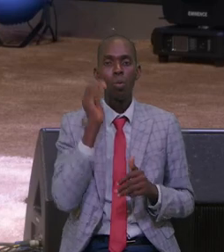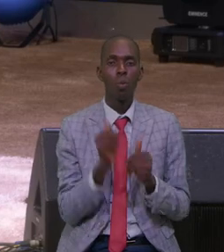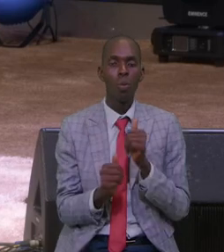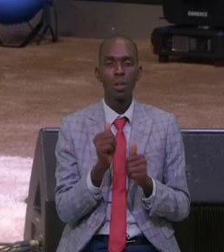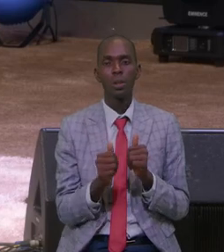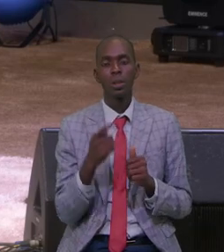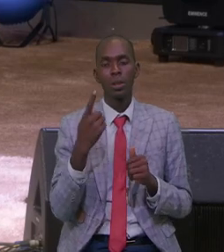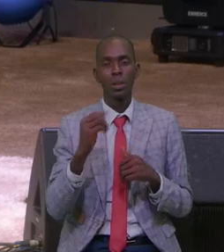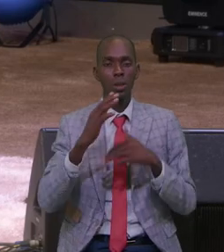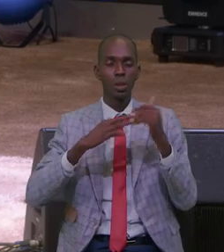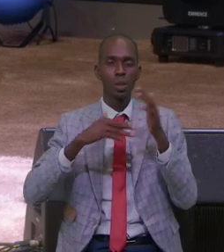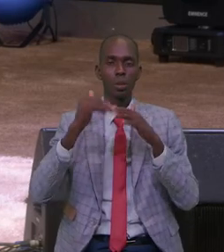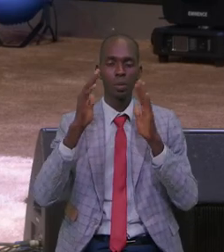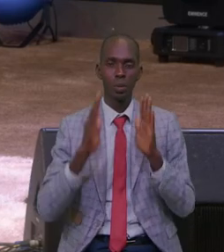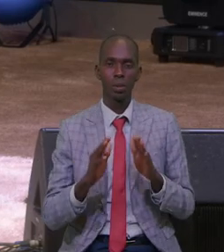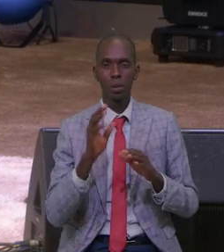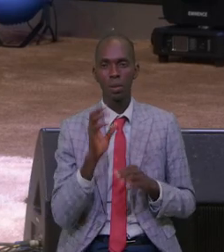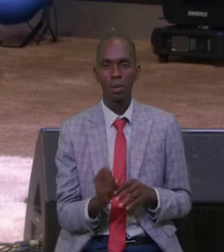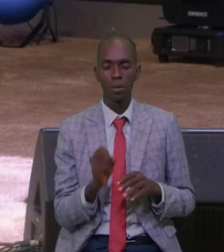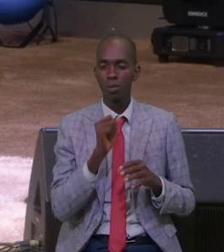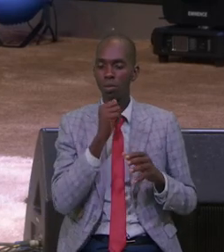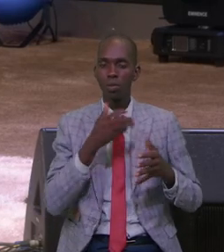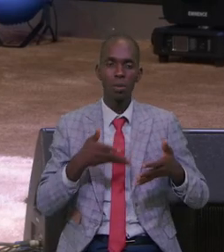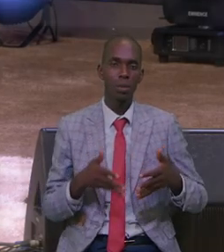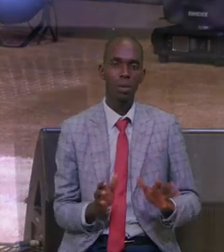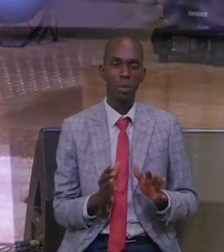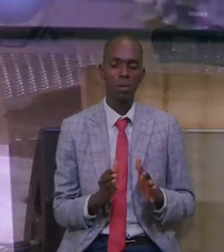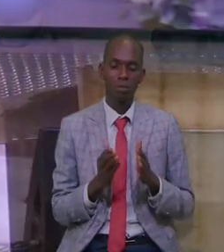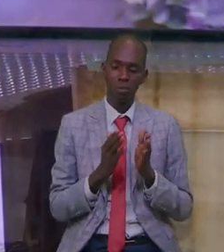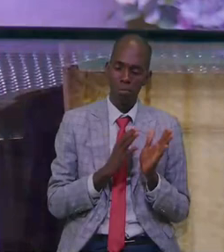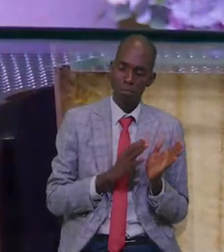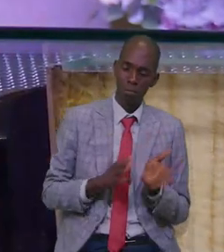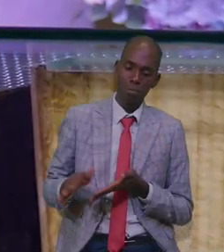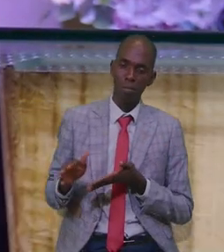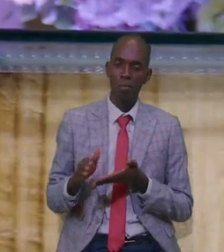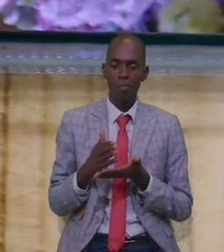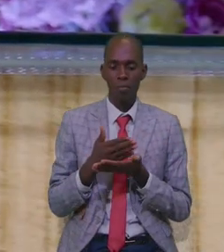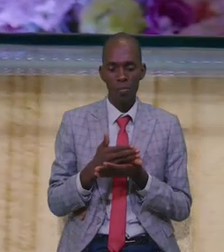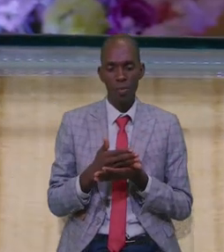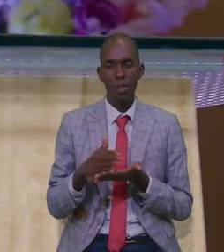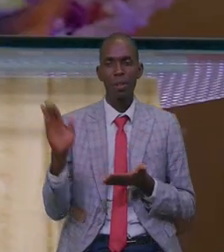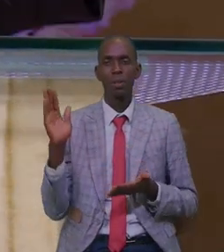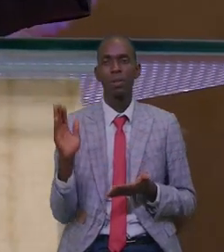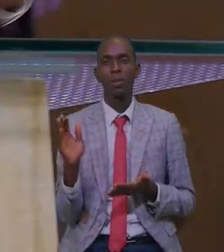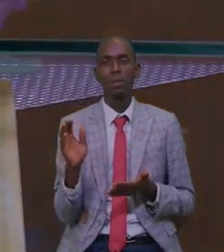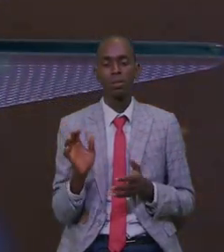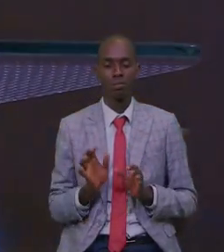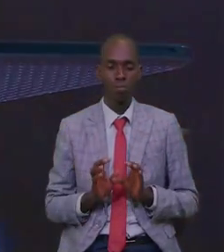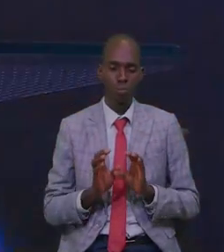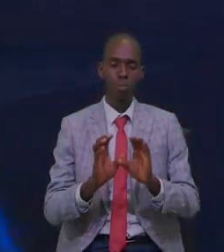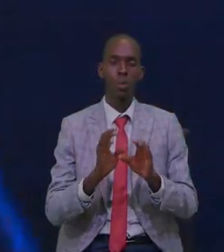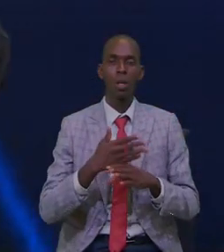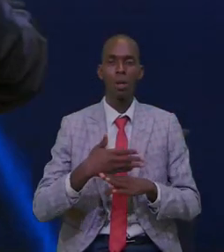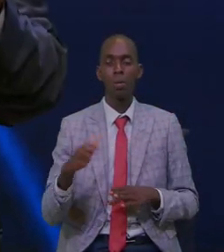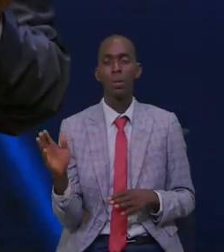the builders disallowed, rejected, neglected, pushed away from